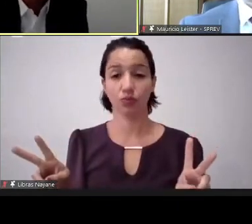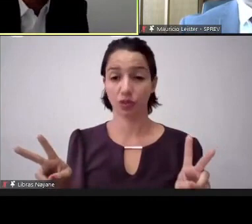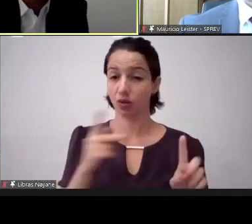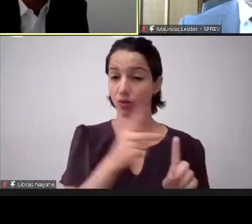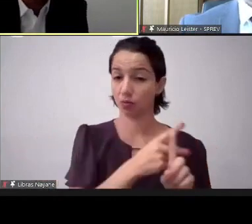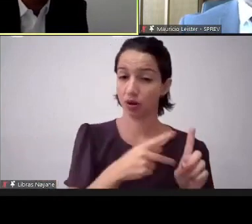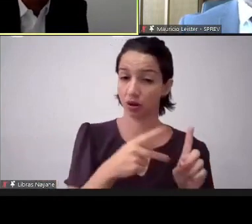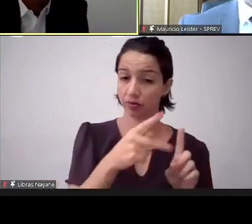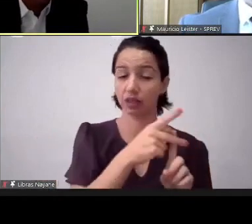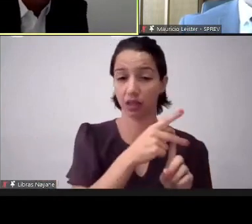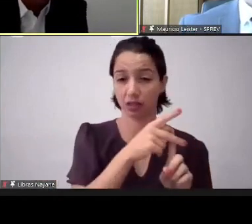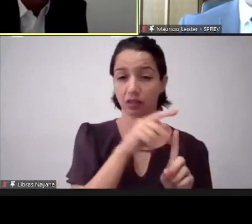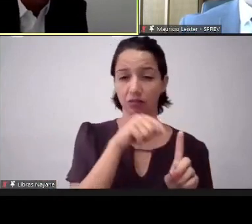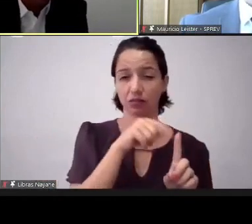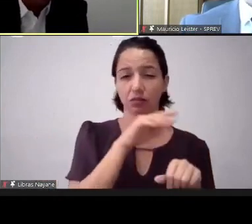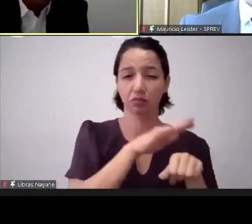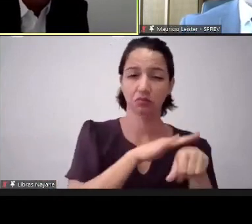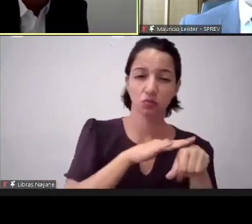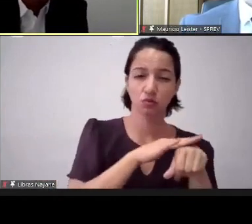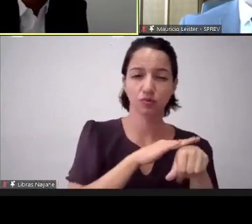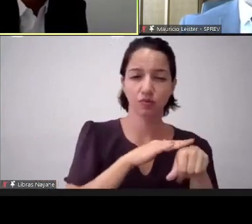worlds. So